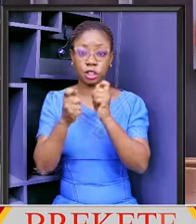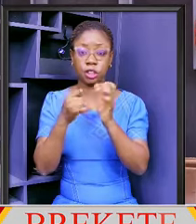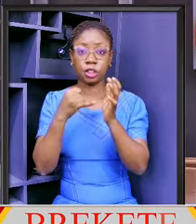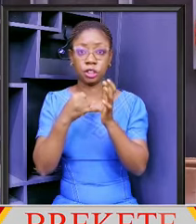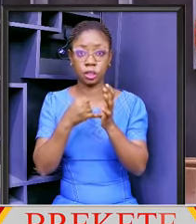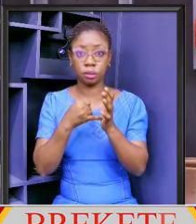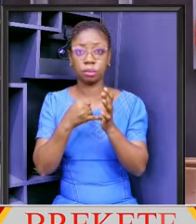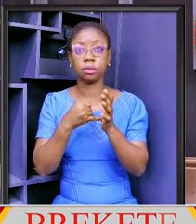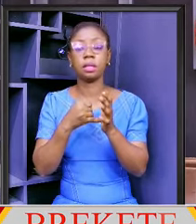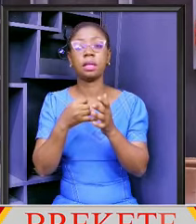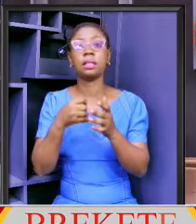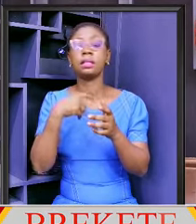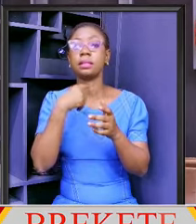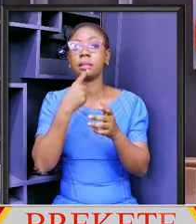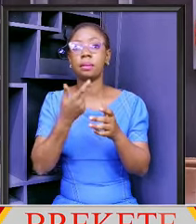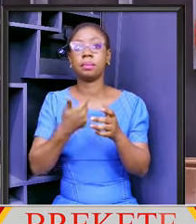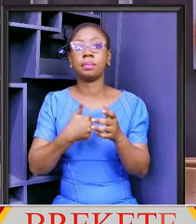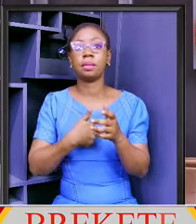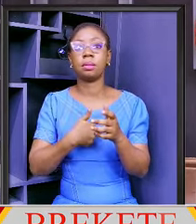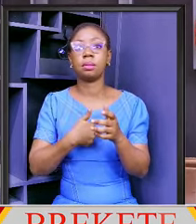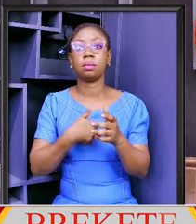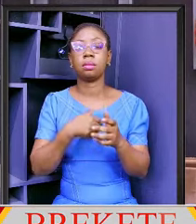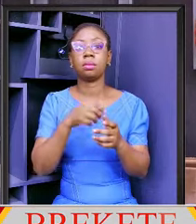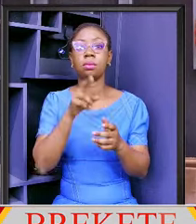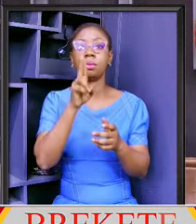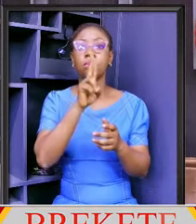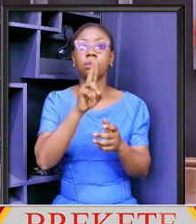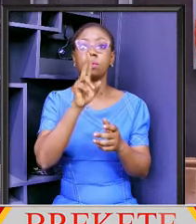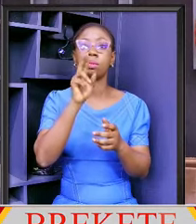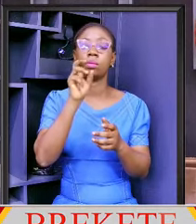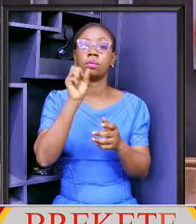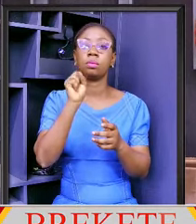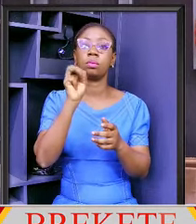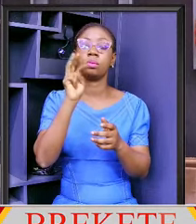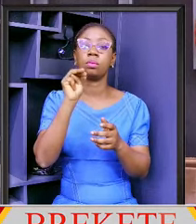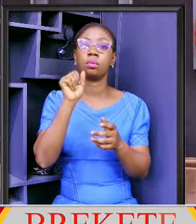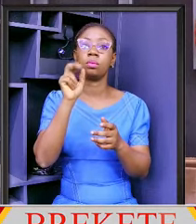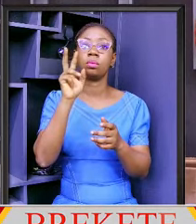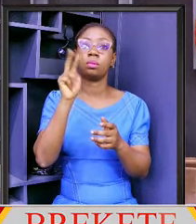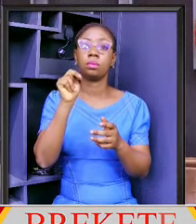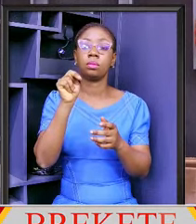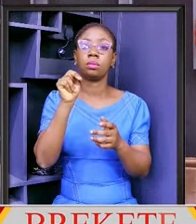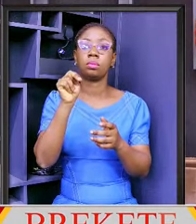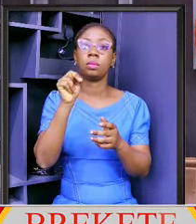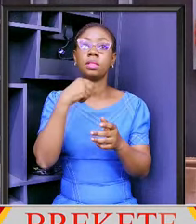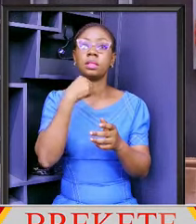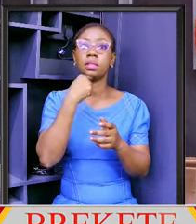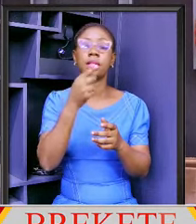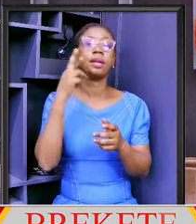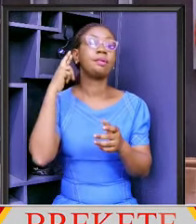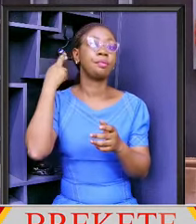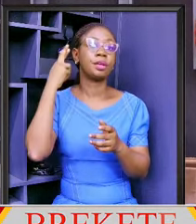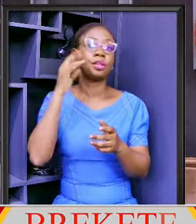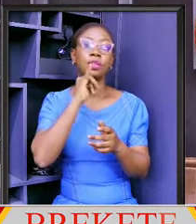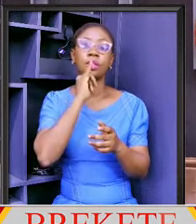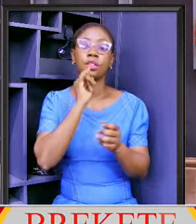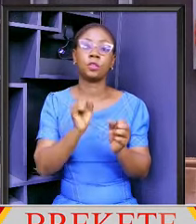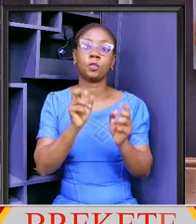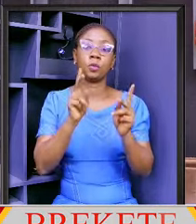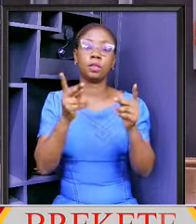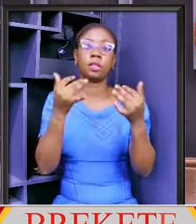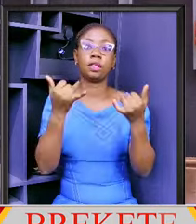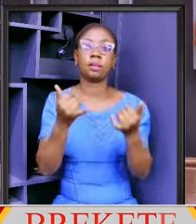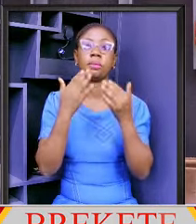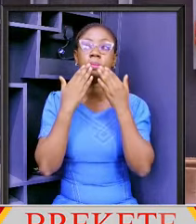know. Usman Ojonugwa for Facebook, he said radio is okay now. Thank you. Okay, radio